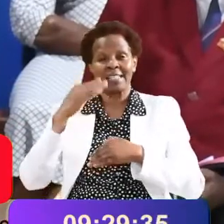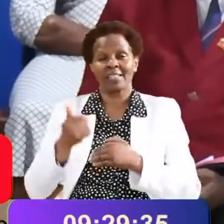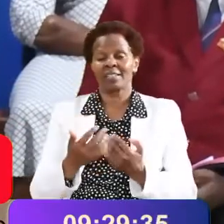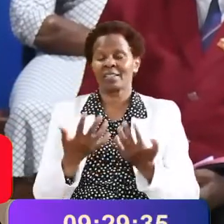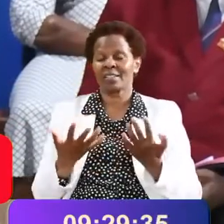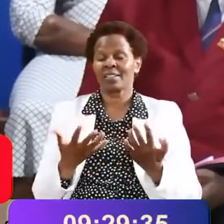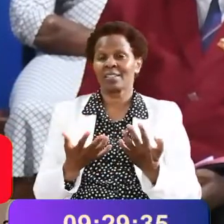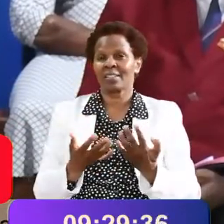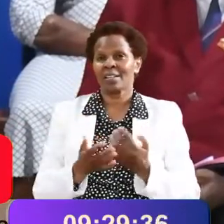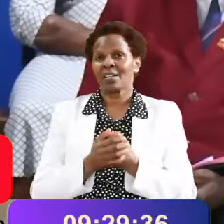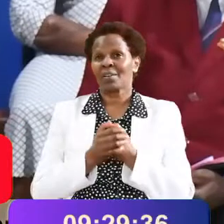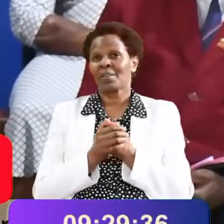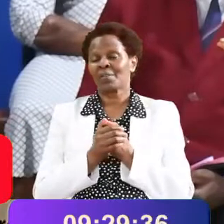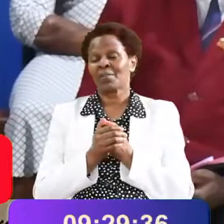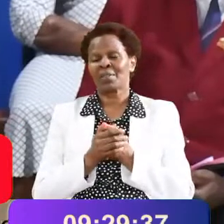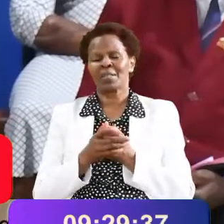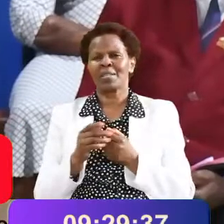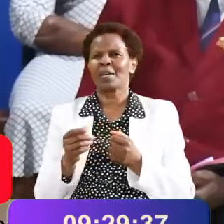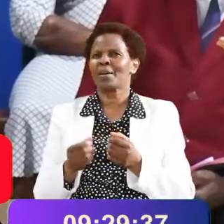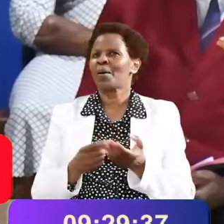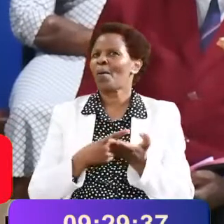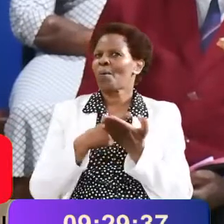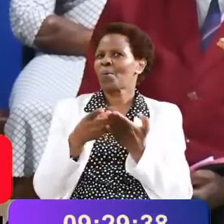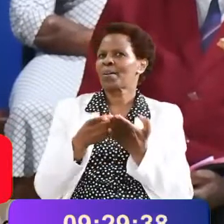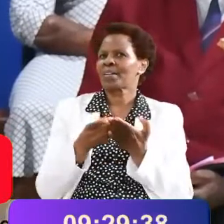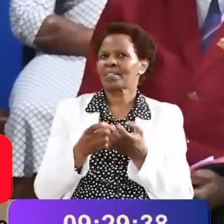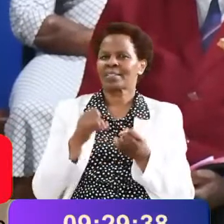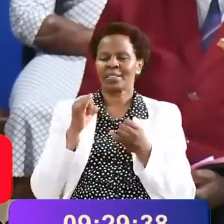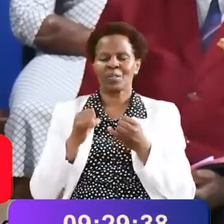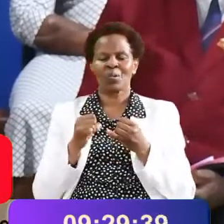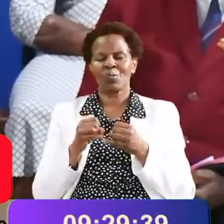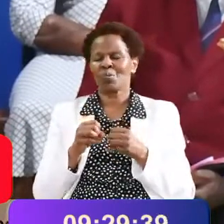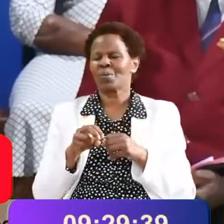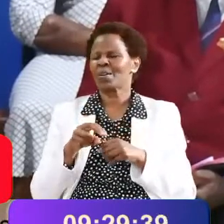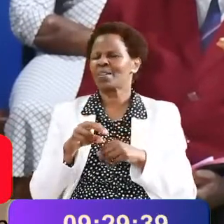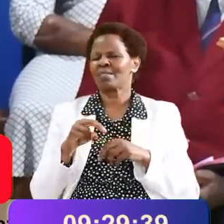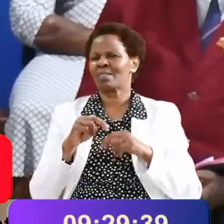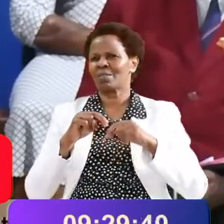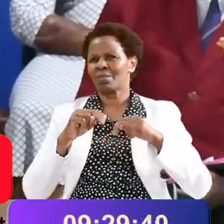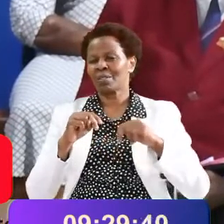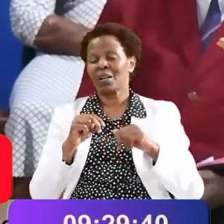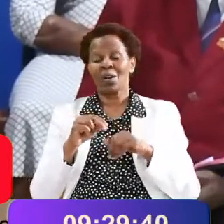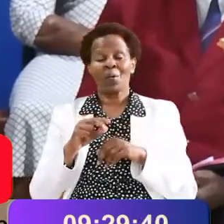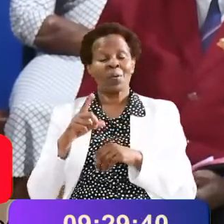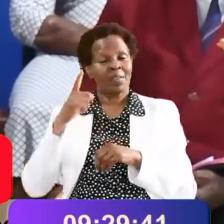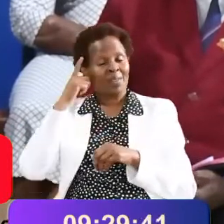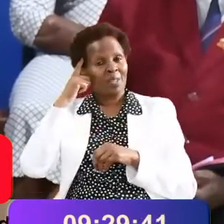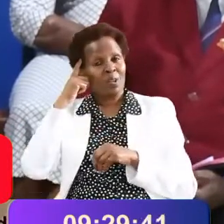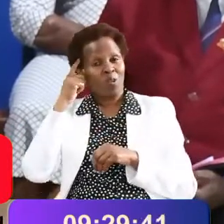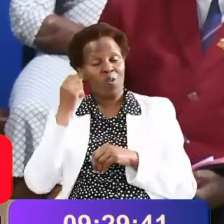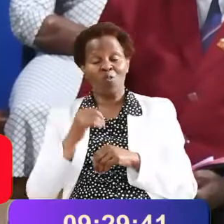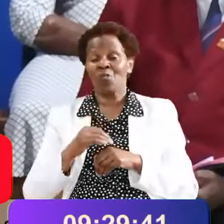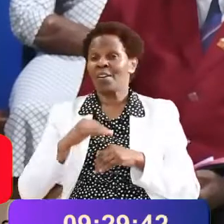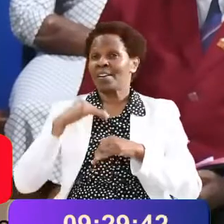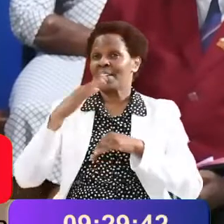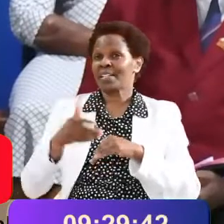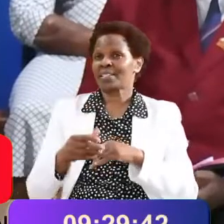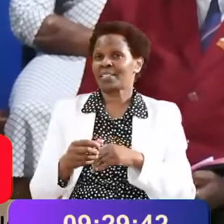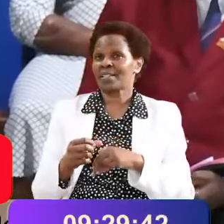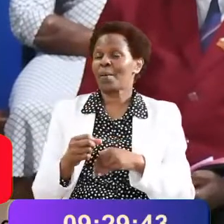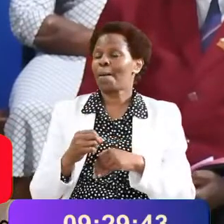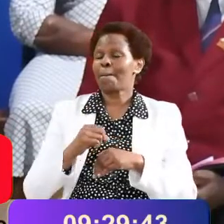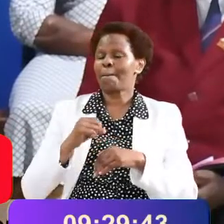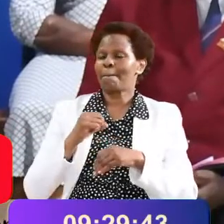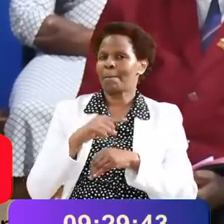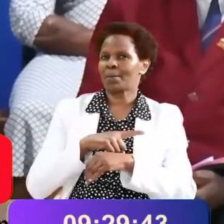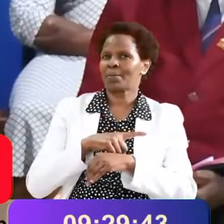coming to an end, we are looking forward to the next weekend. We are looking forward to the next month. We are looking forward to the next purchase.